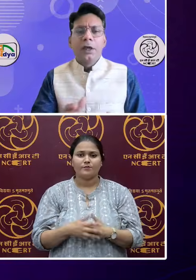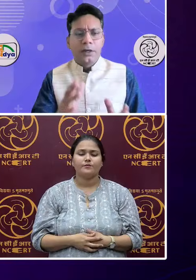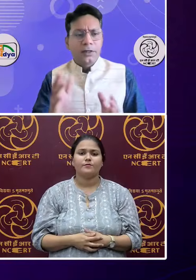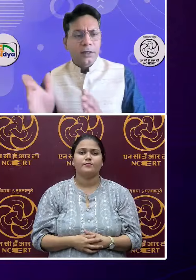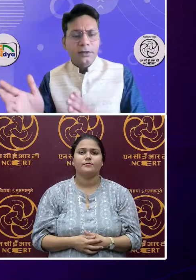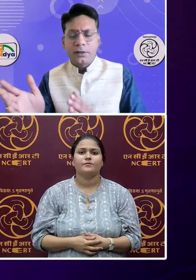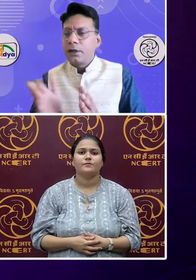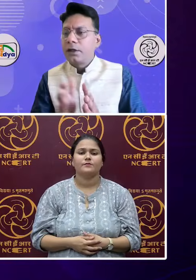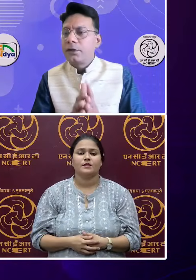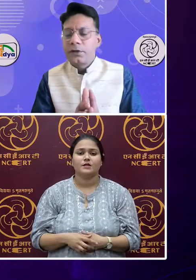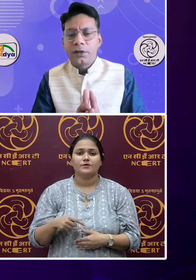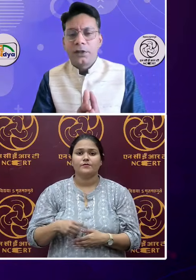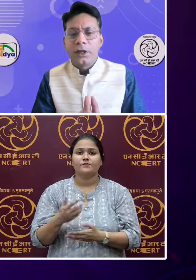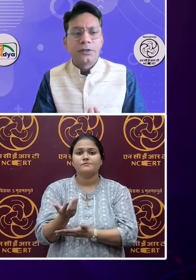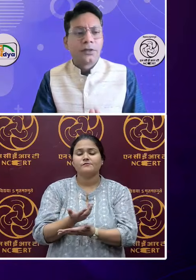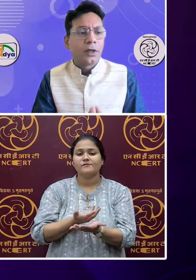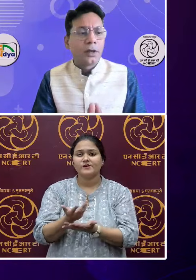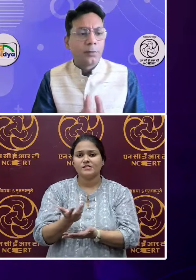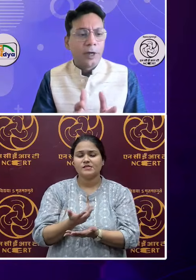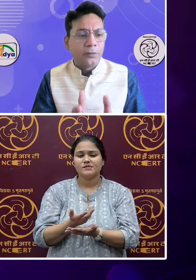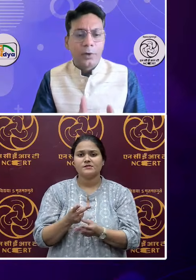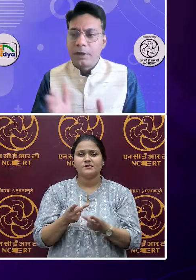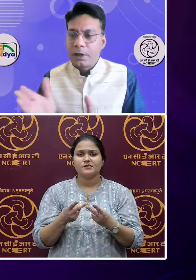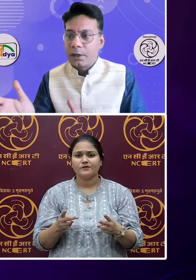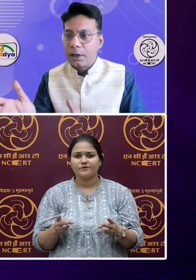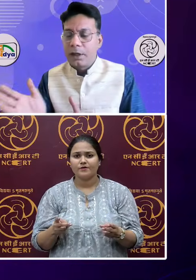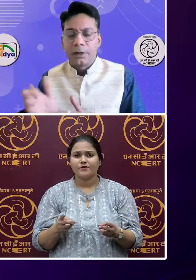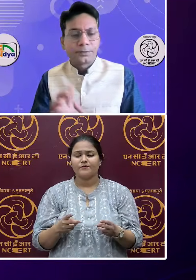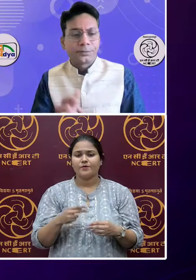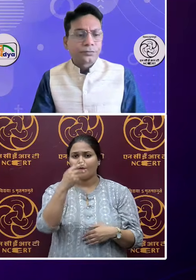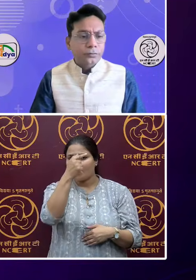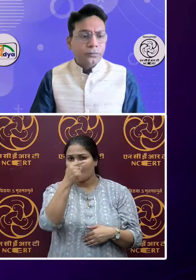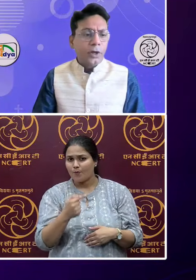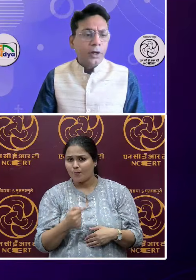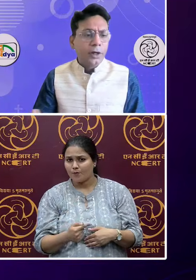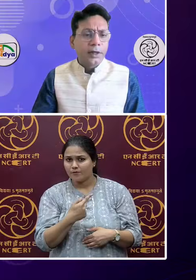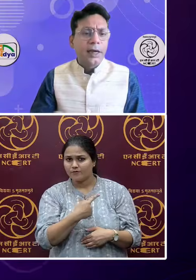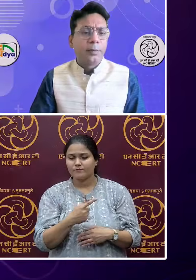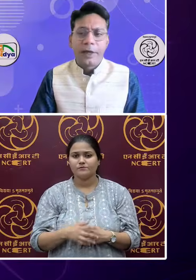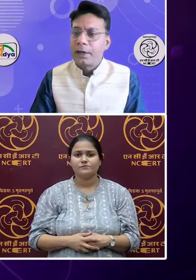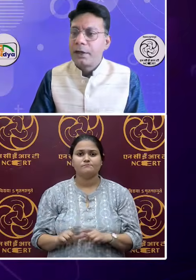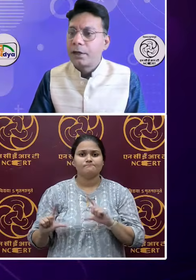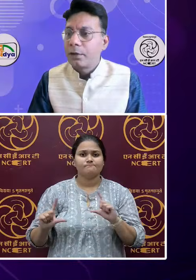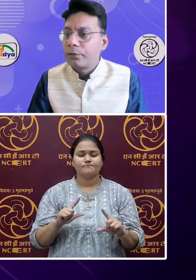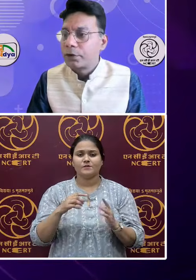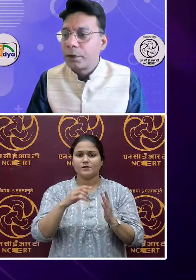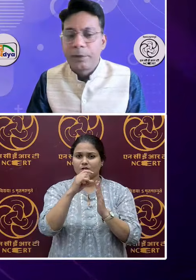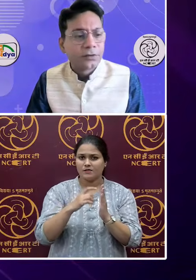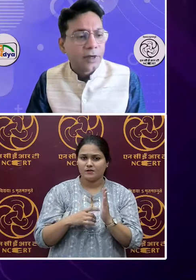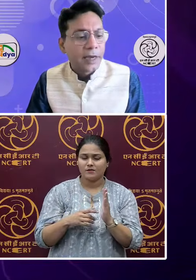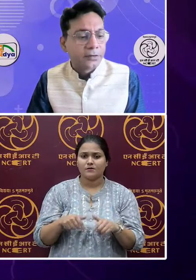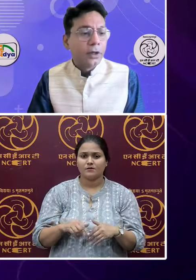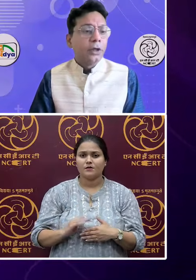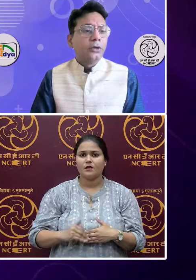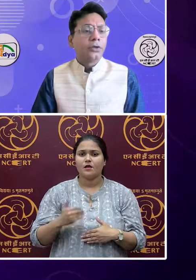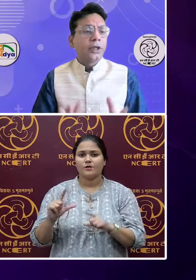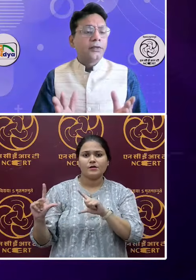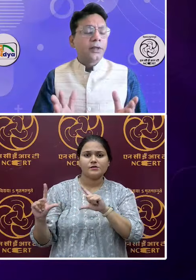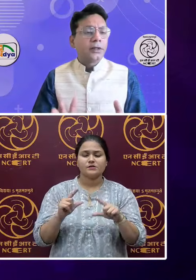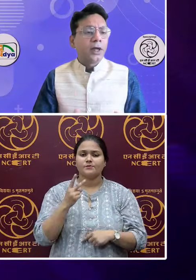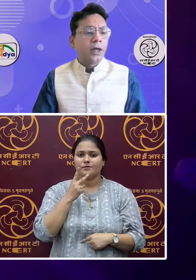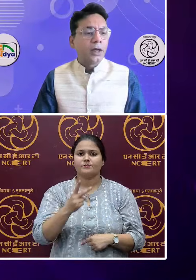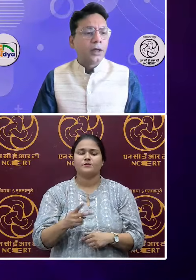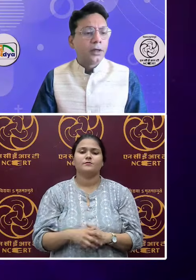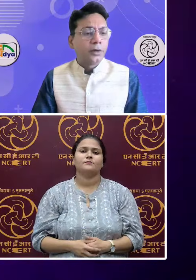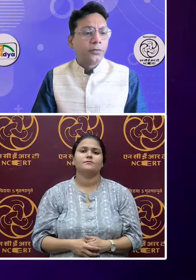be discussing these platforms in a detailed manner in a forthcoming slides. So these